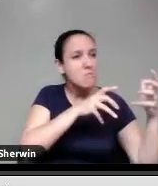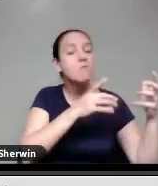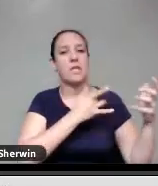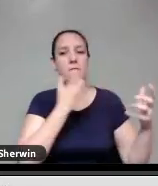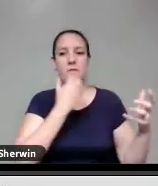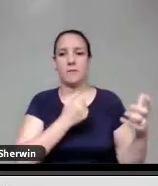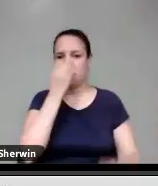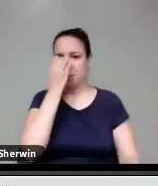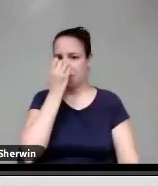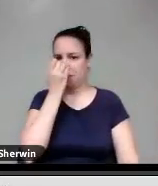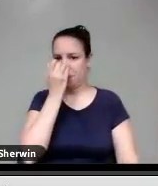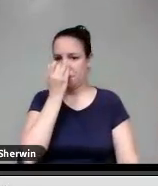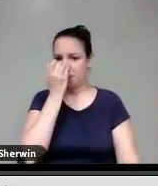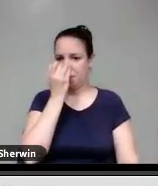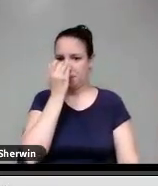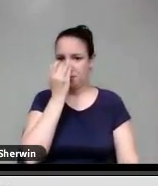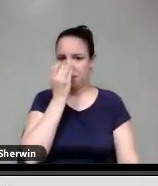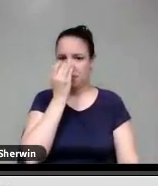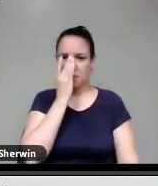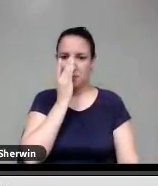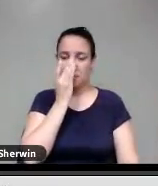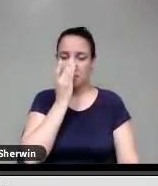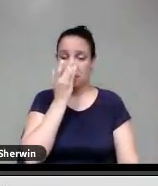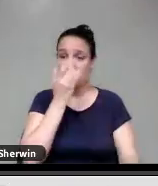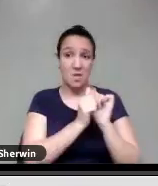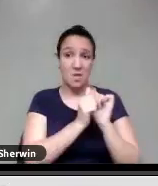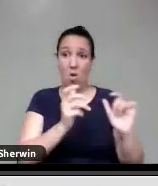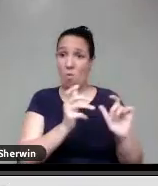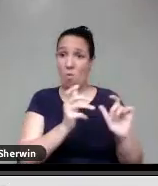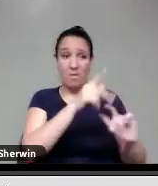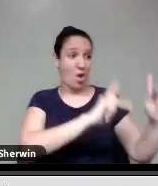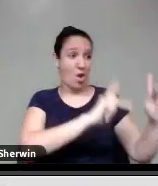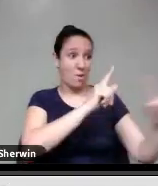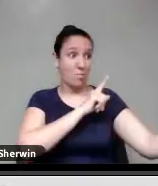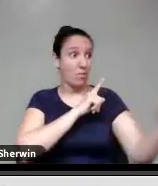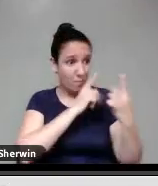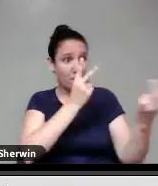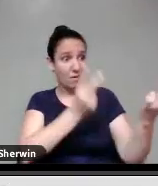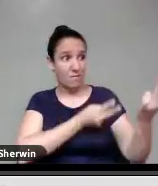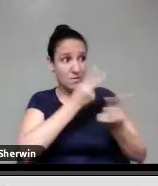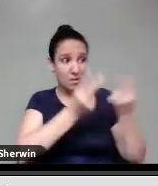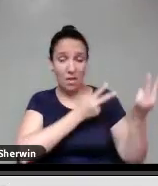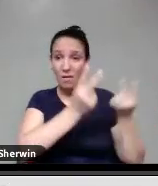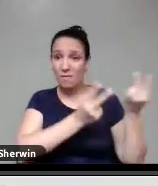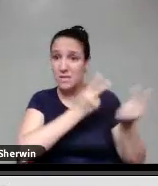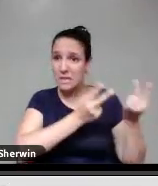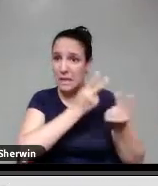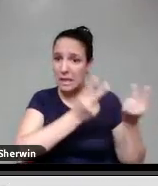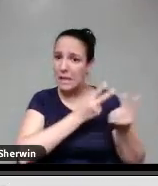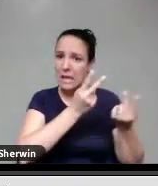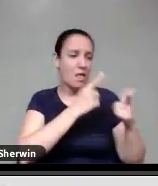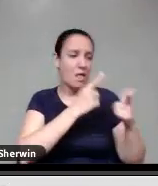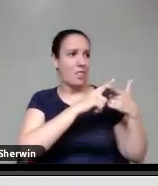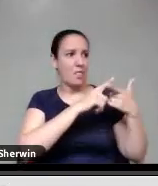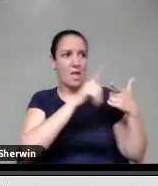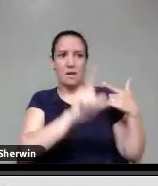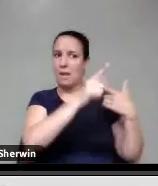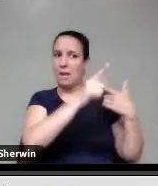ultimately, without the patrons' visitation and participation, we could lose our funding and buildings and jobs. Absolutely. Libraries close every